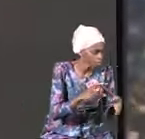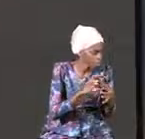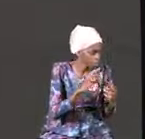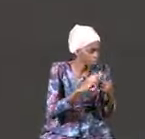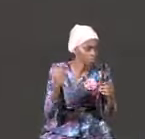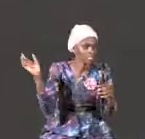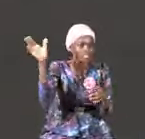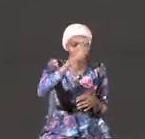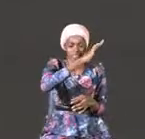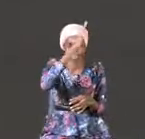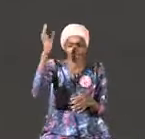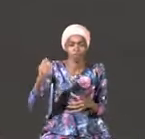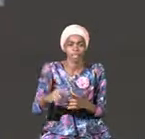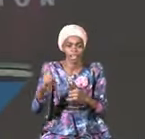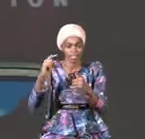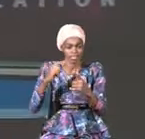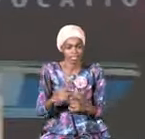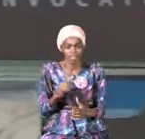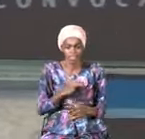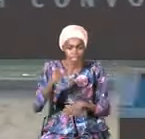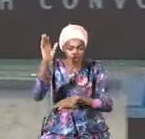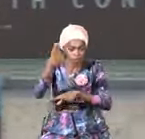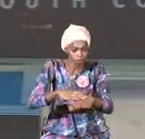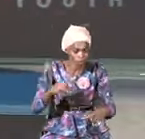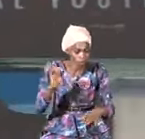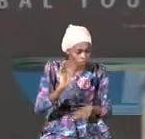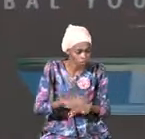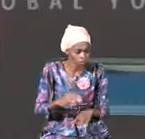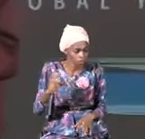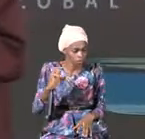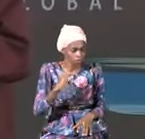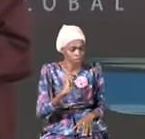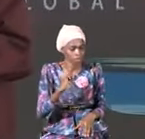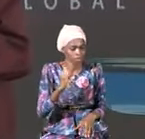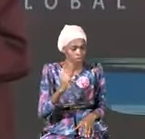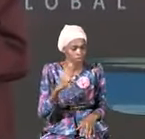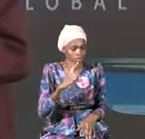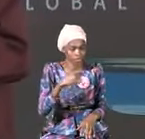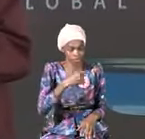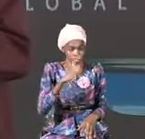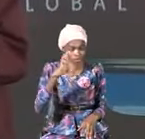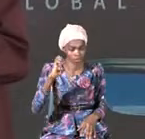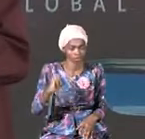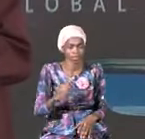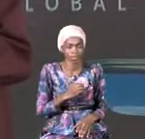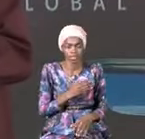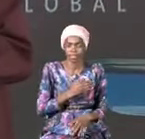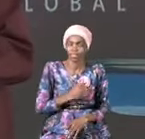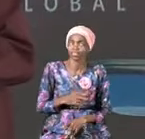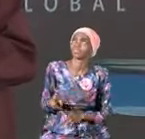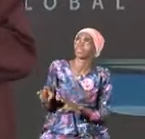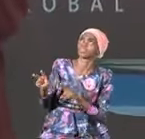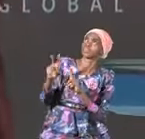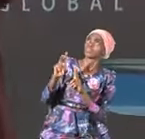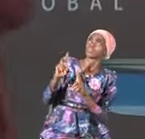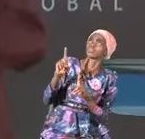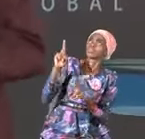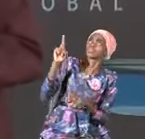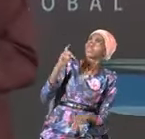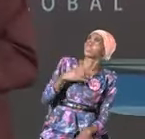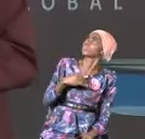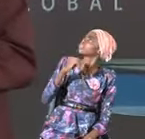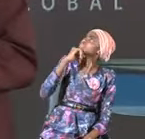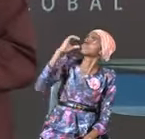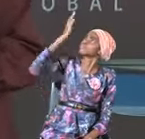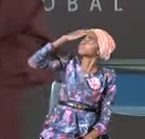then called on that eaglet. The eaglet looked up, did not recognize That's